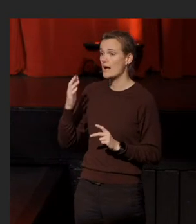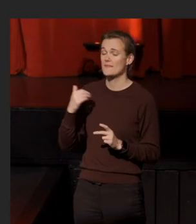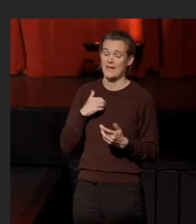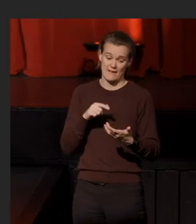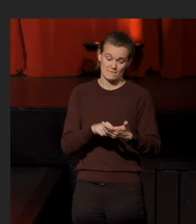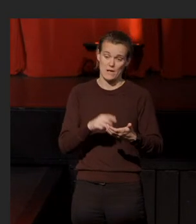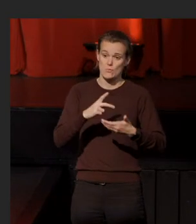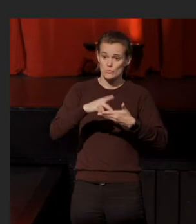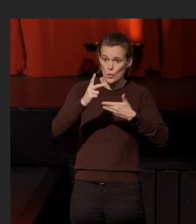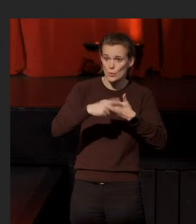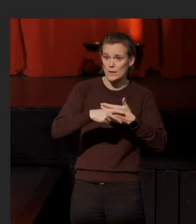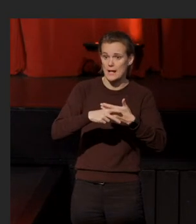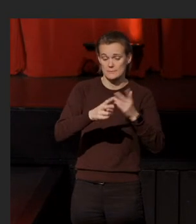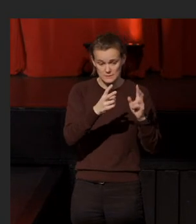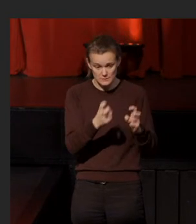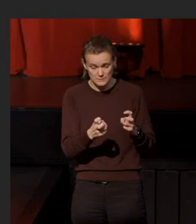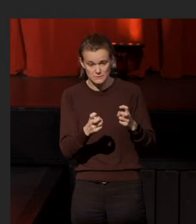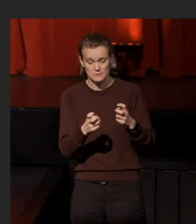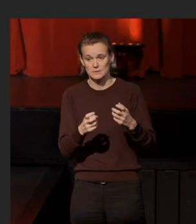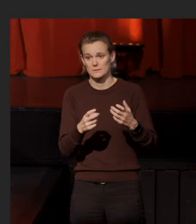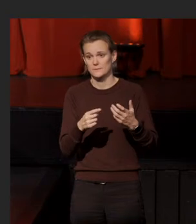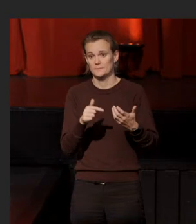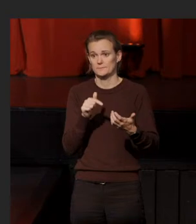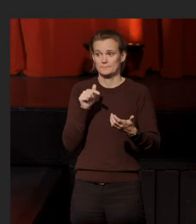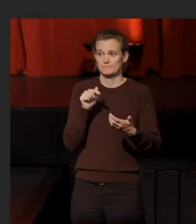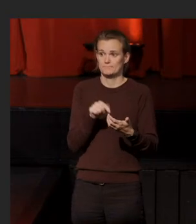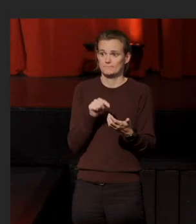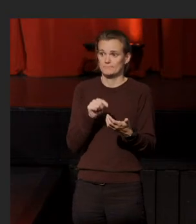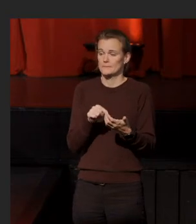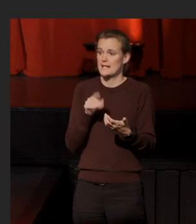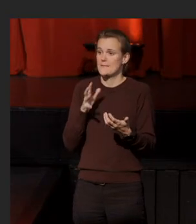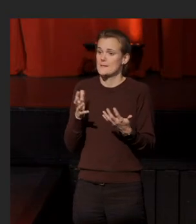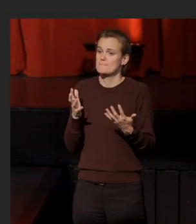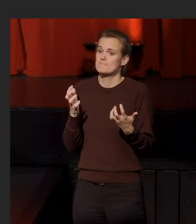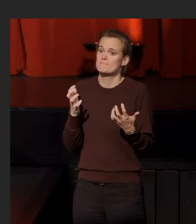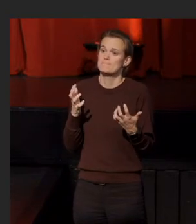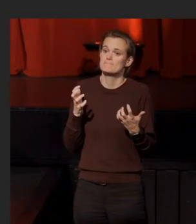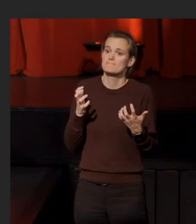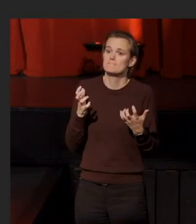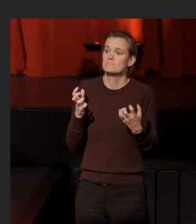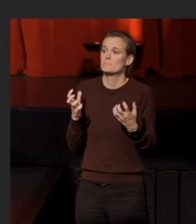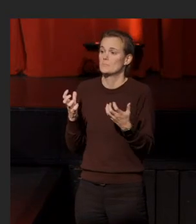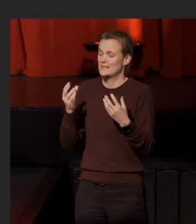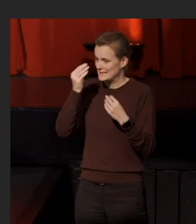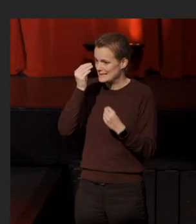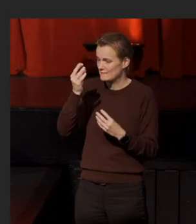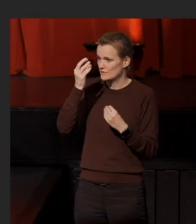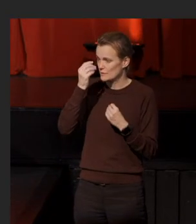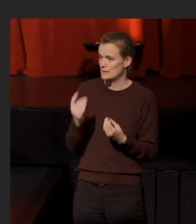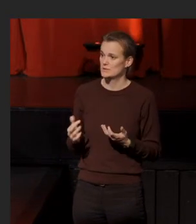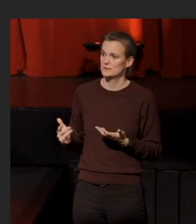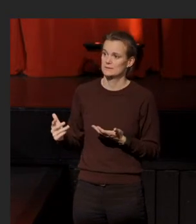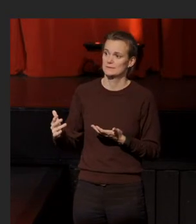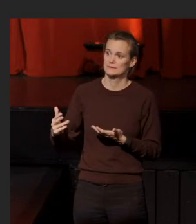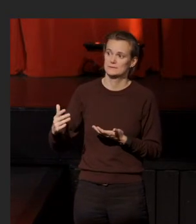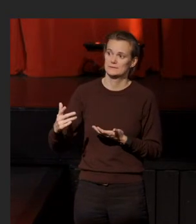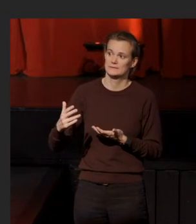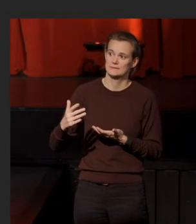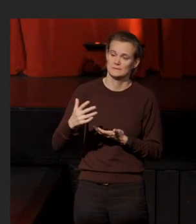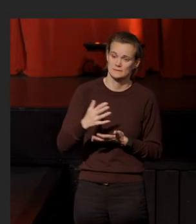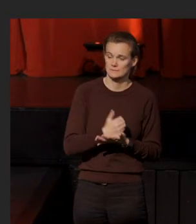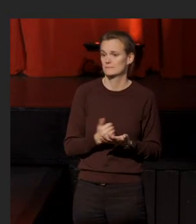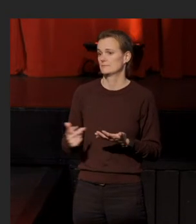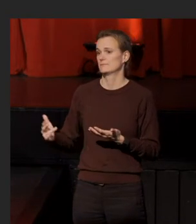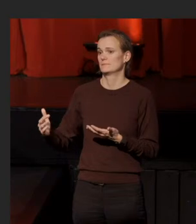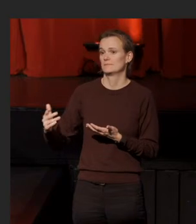and really have this insatiable quest to gather up as much information as possible, and they are